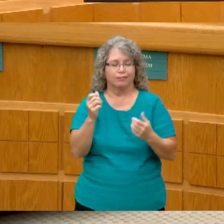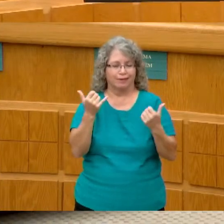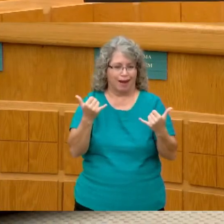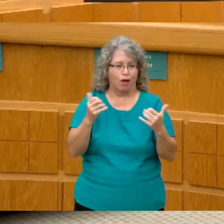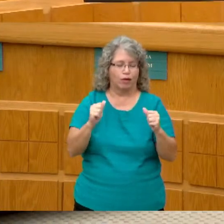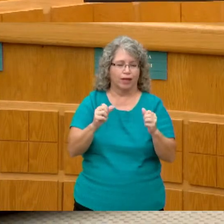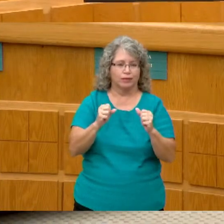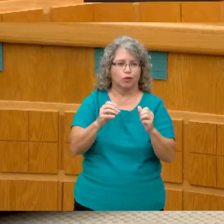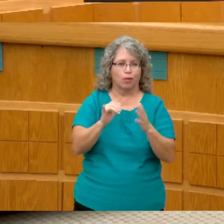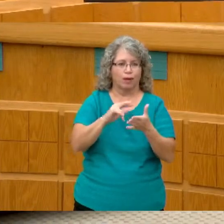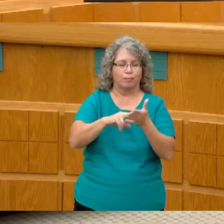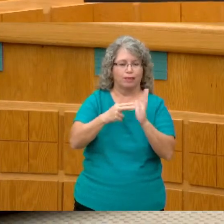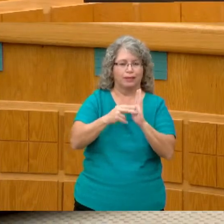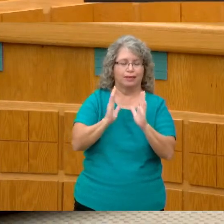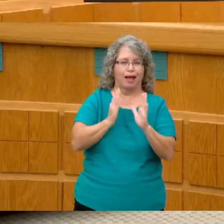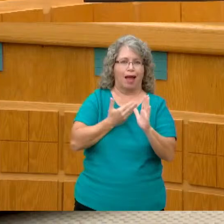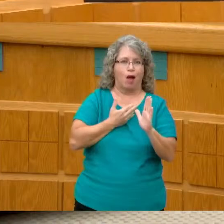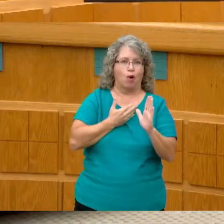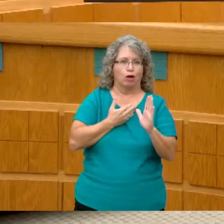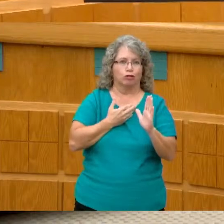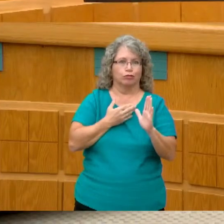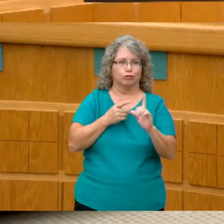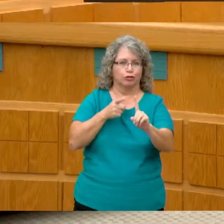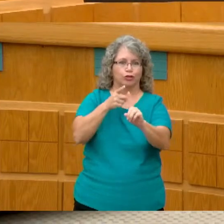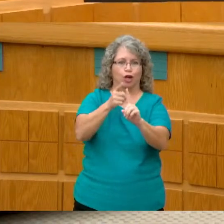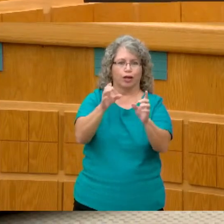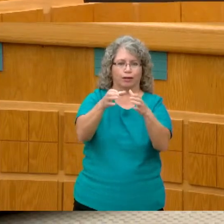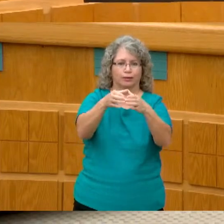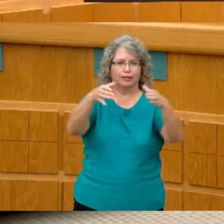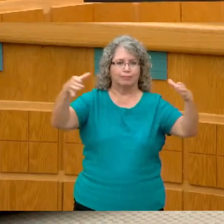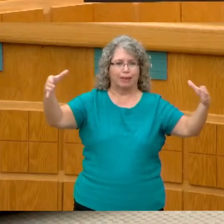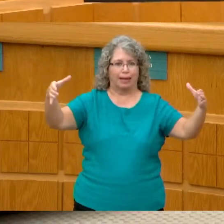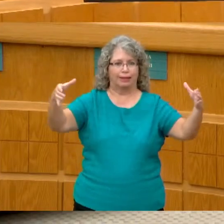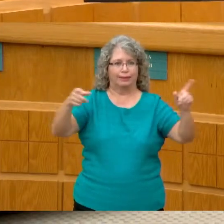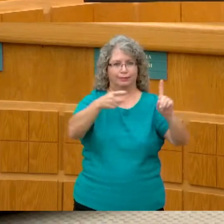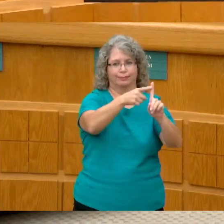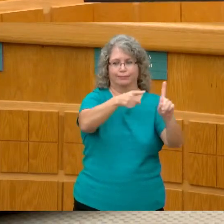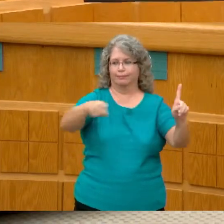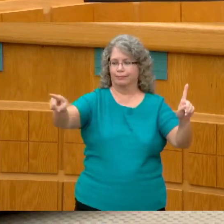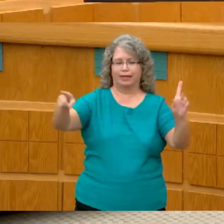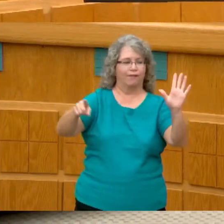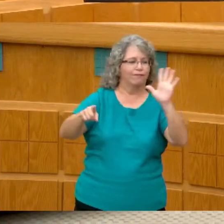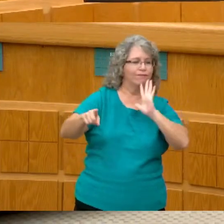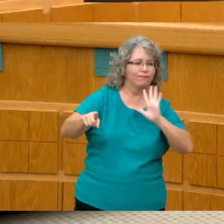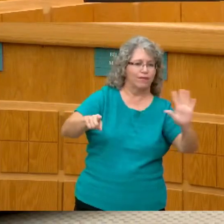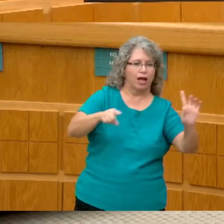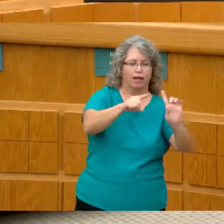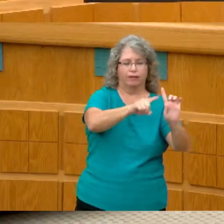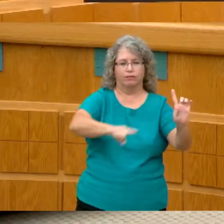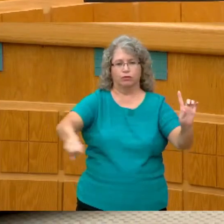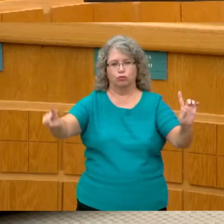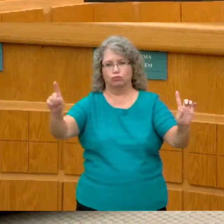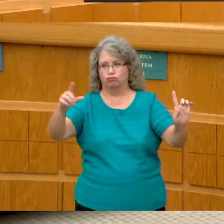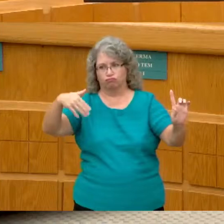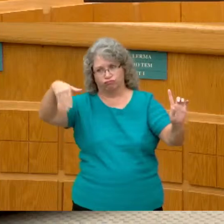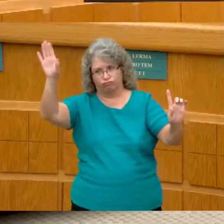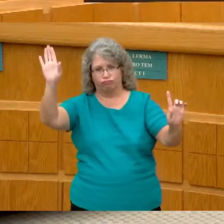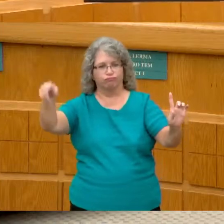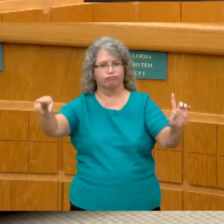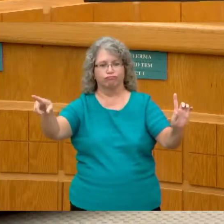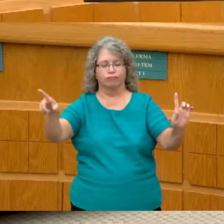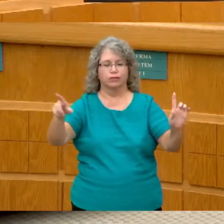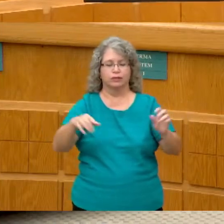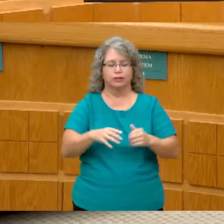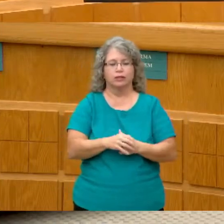given over 800. So we expect that number to climb significantly as long as our partners also out there in the community are helping with the